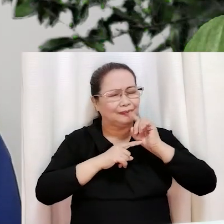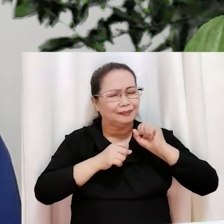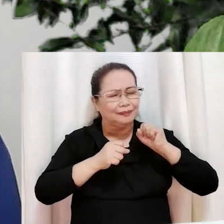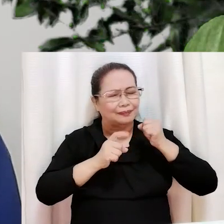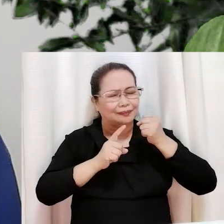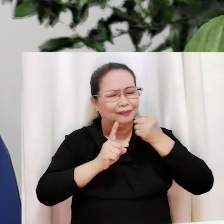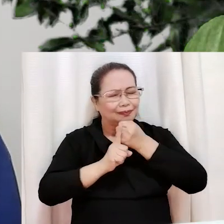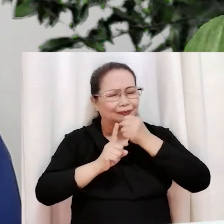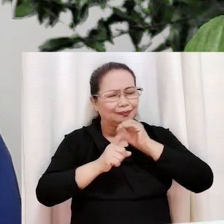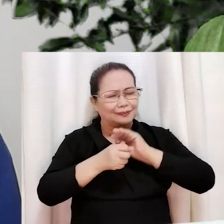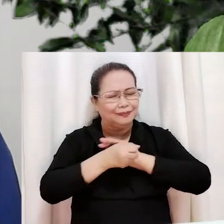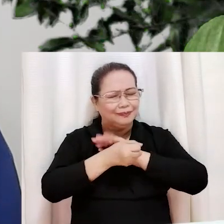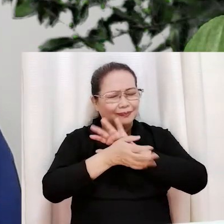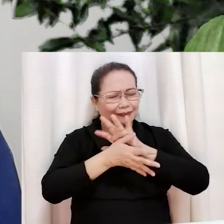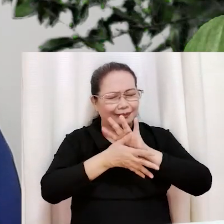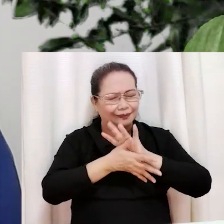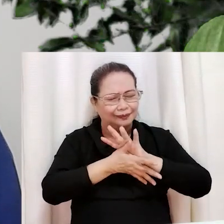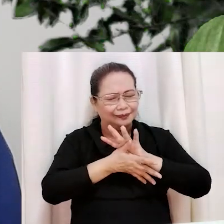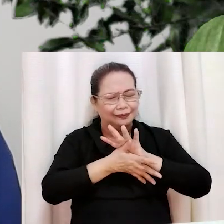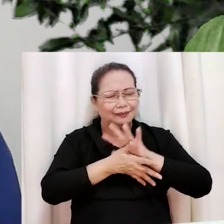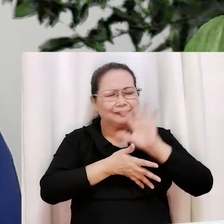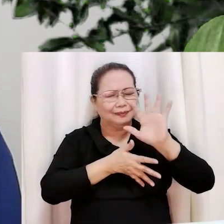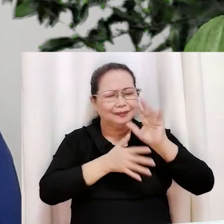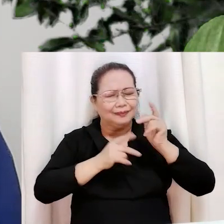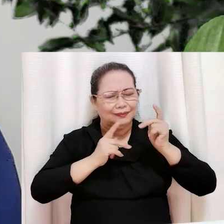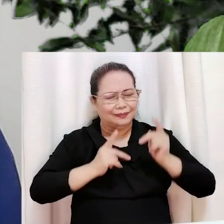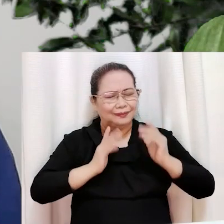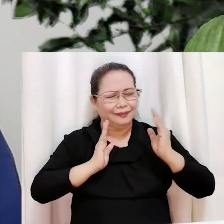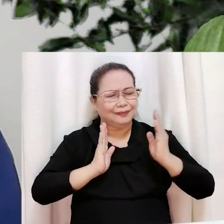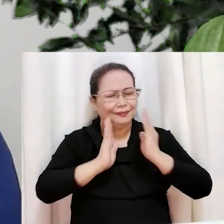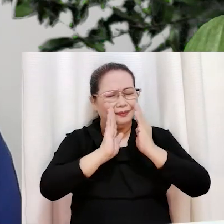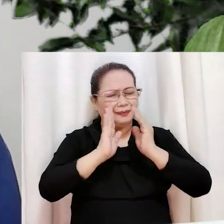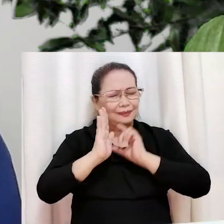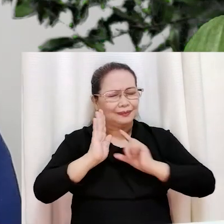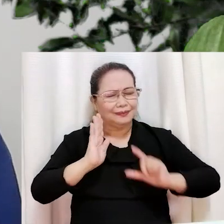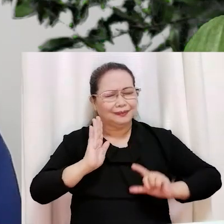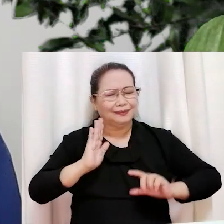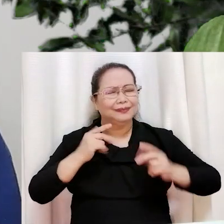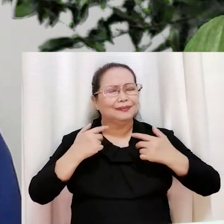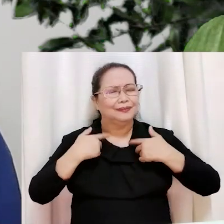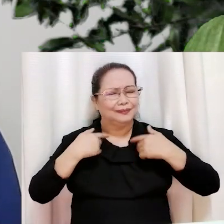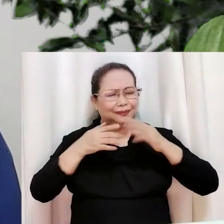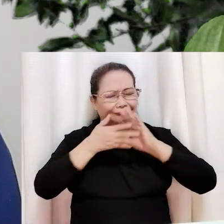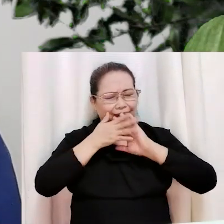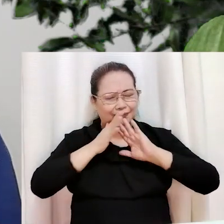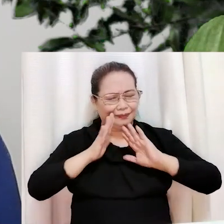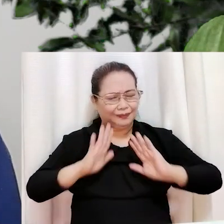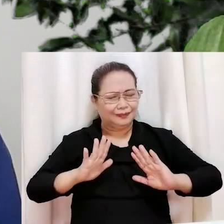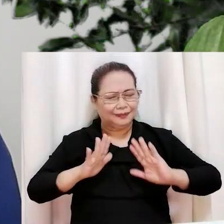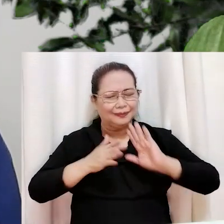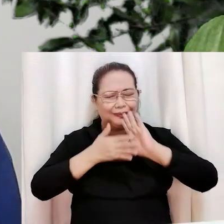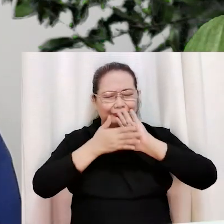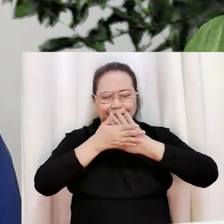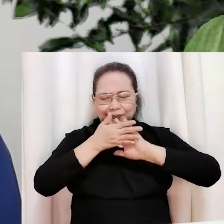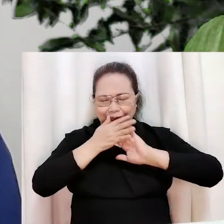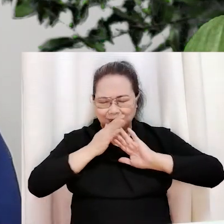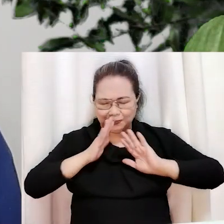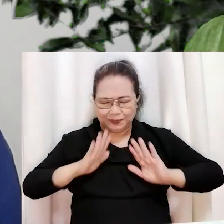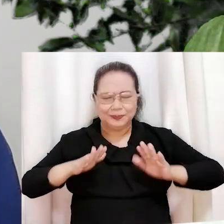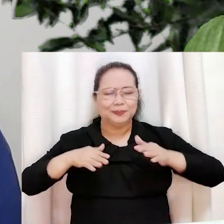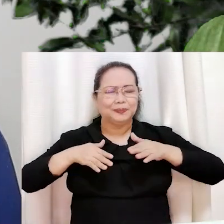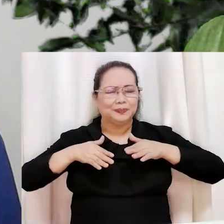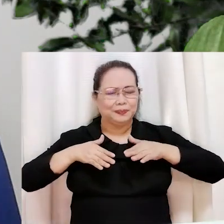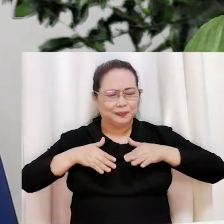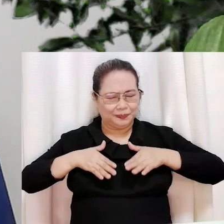this COVID virus. In your presence, Lord, there is peace, and calmness.